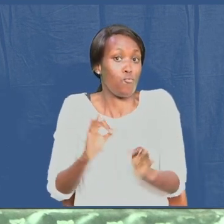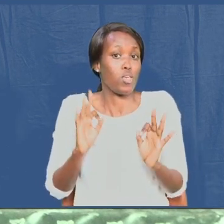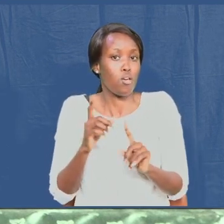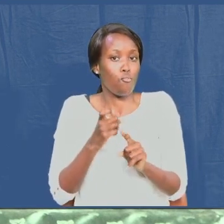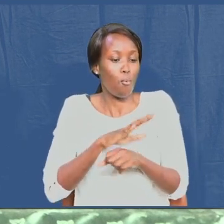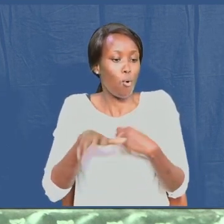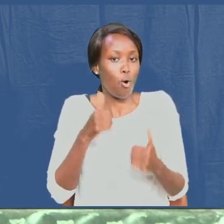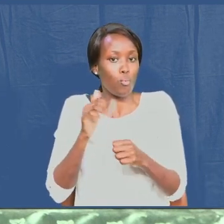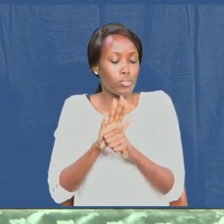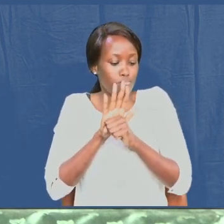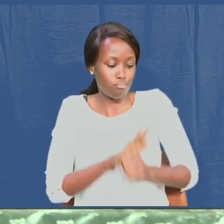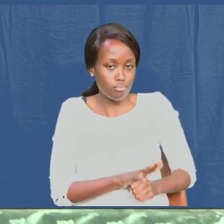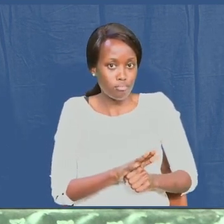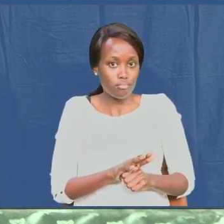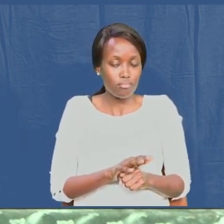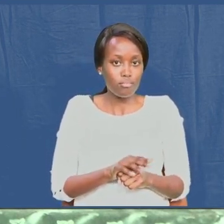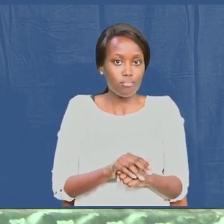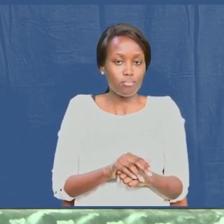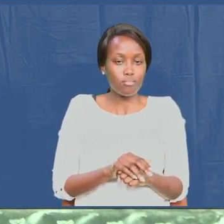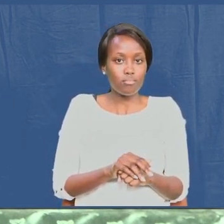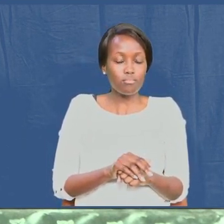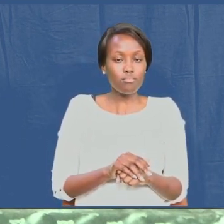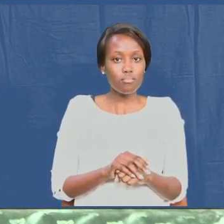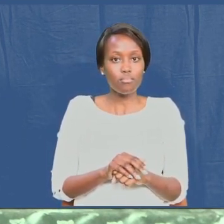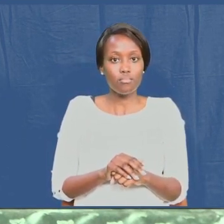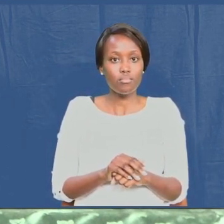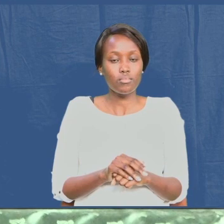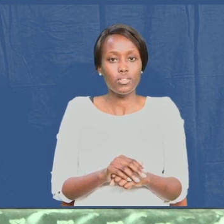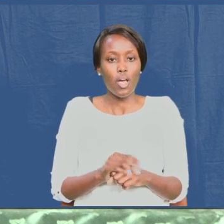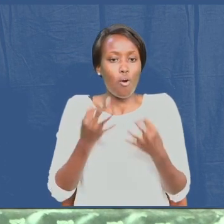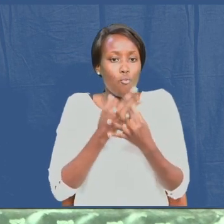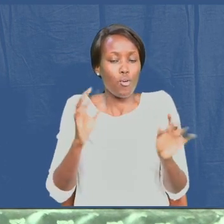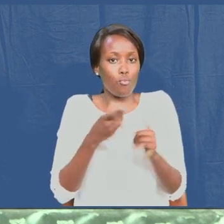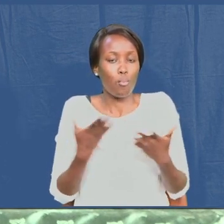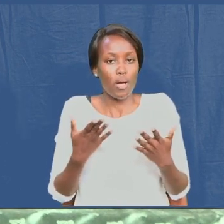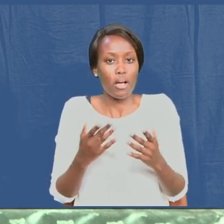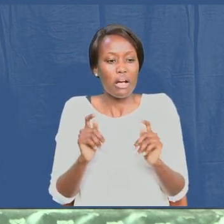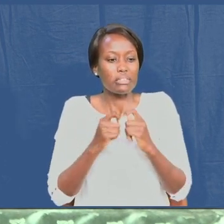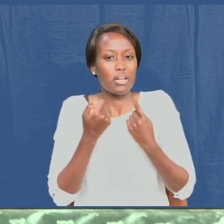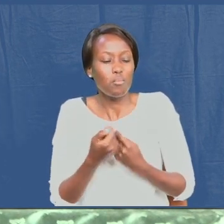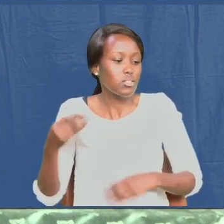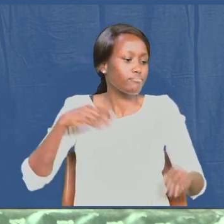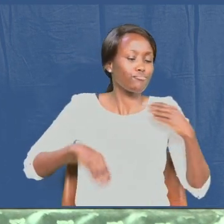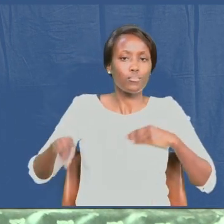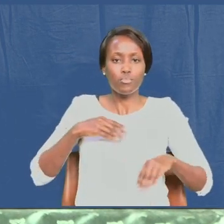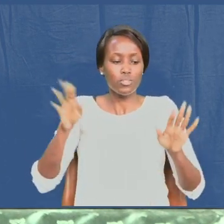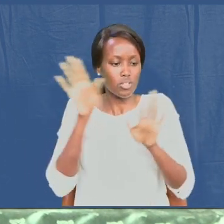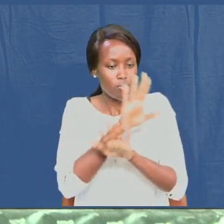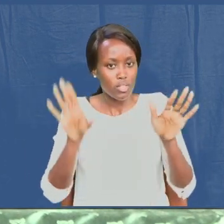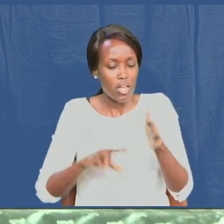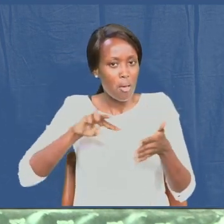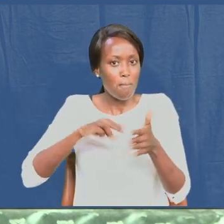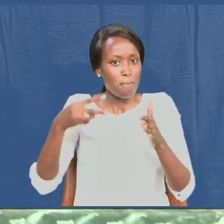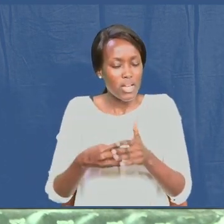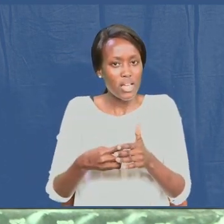down, what imprisons them, tribalism, ethnicity, corruption. It should be